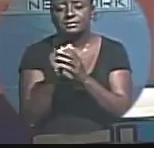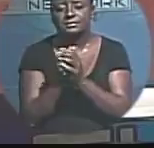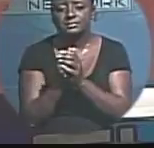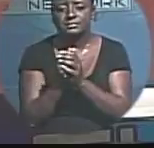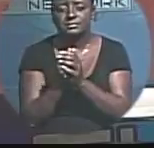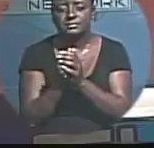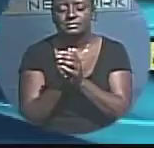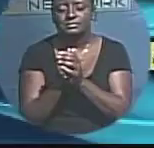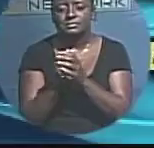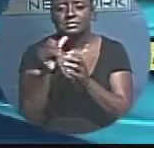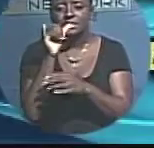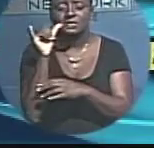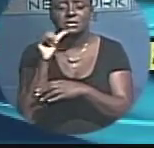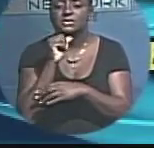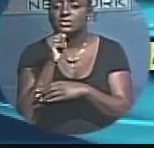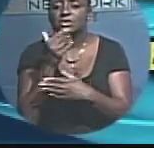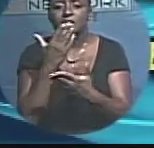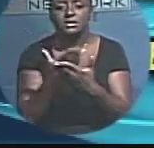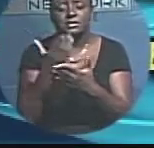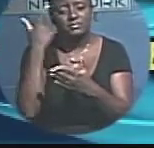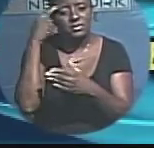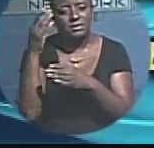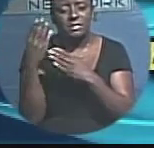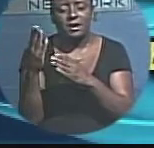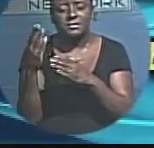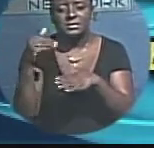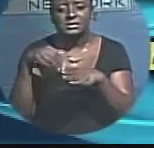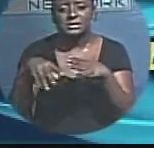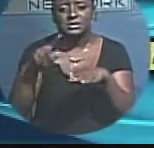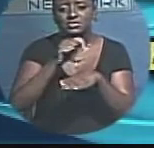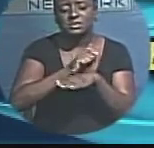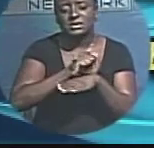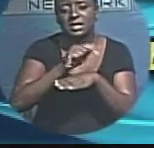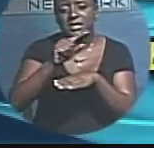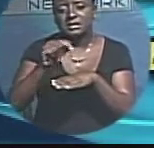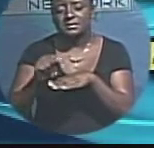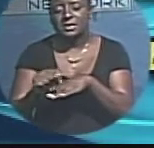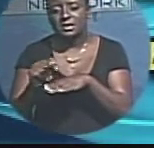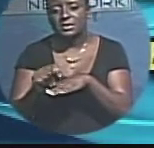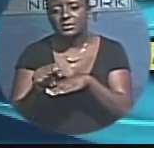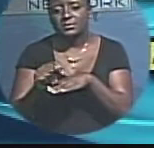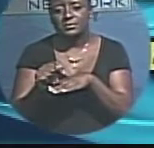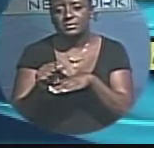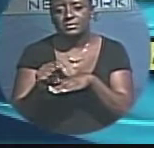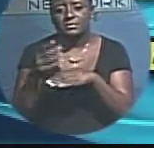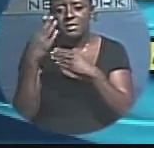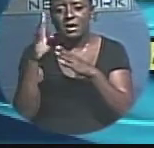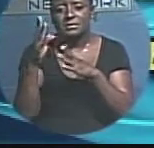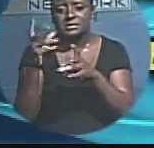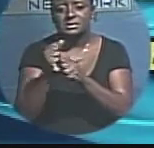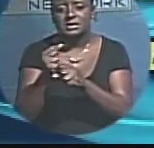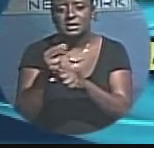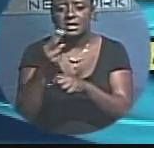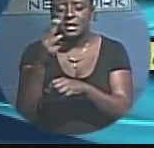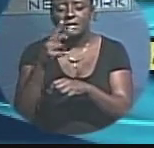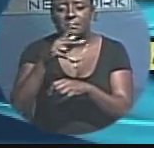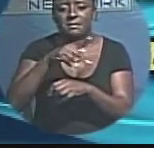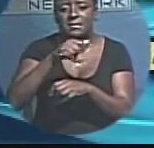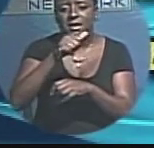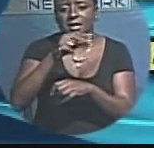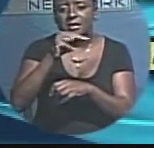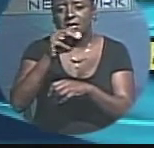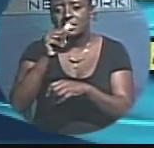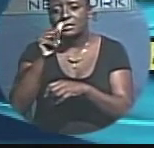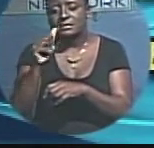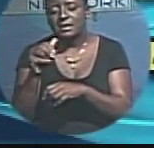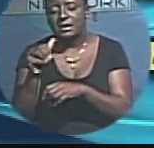Yesterday, not a good day for the Bahamas down in Trinidad and Tobago either. At the Davis Cup Group 3 America's zone tie. Bahamas already taking out Panama and the United States Virgin Islands. The